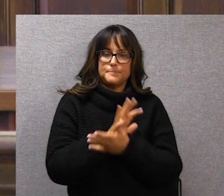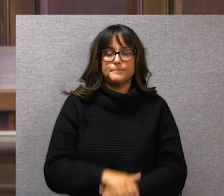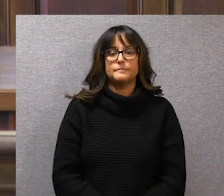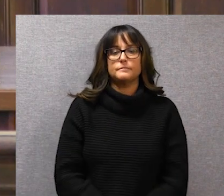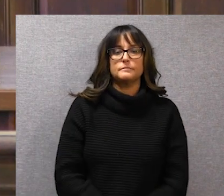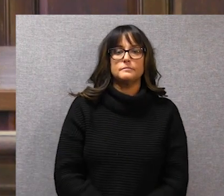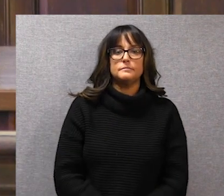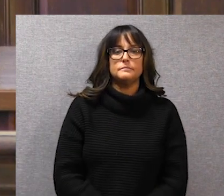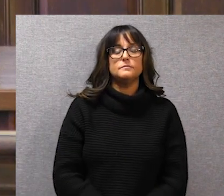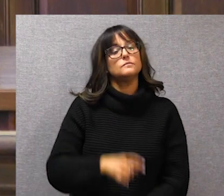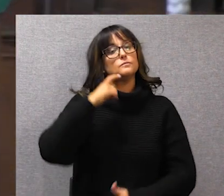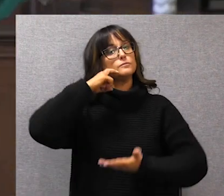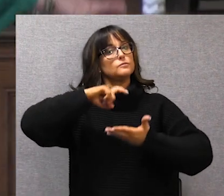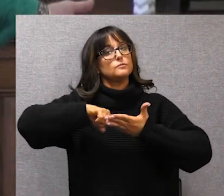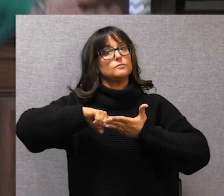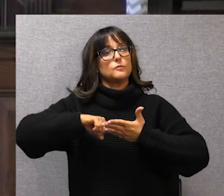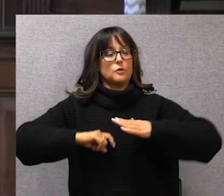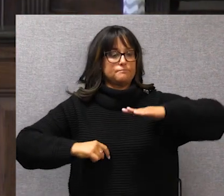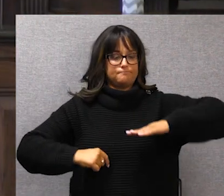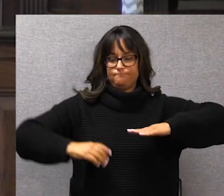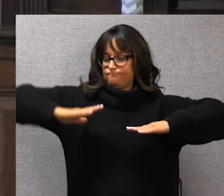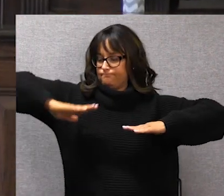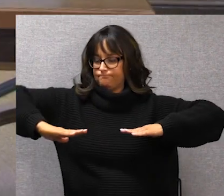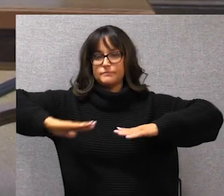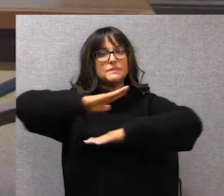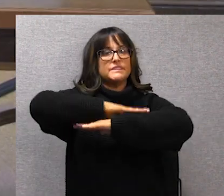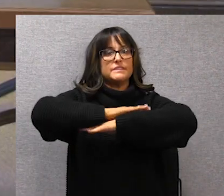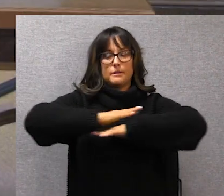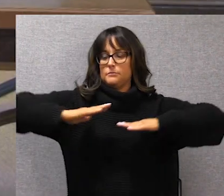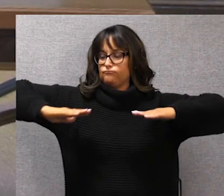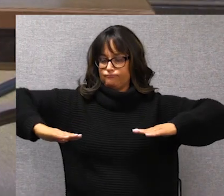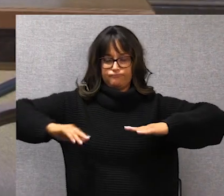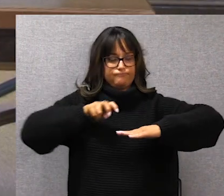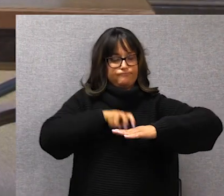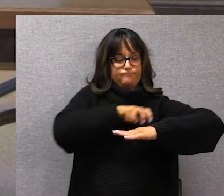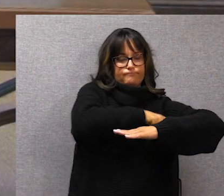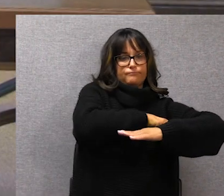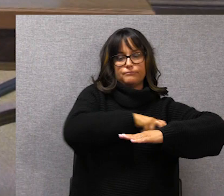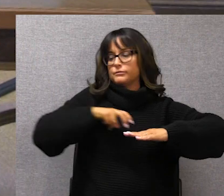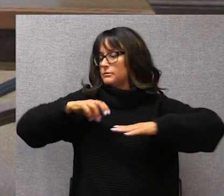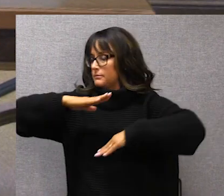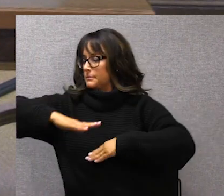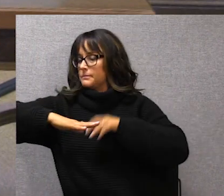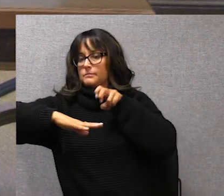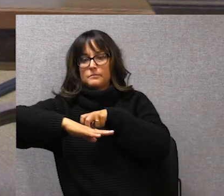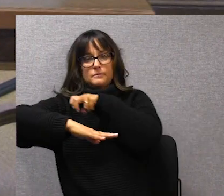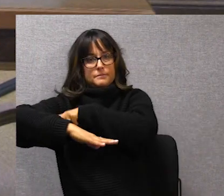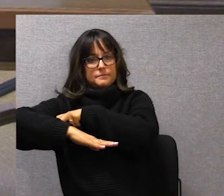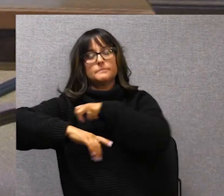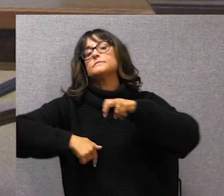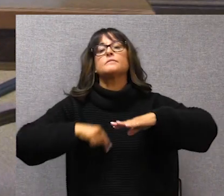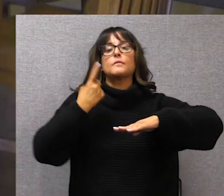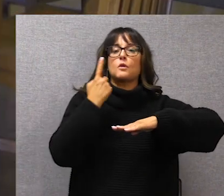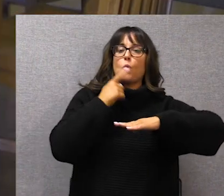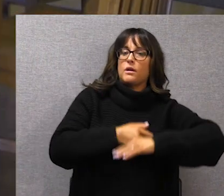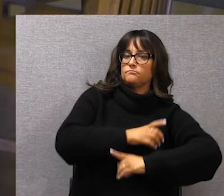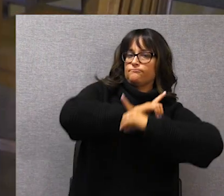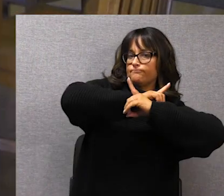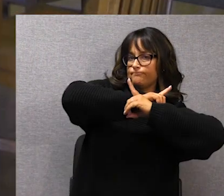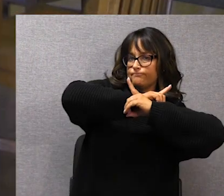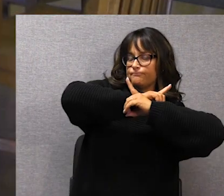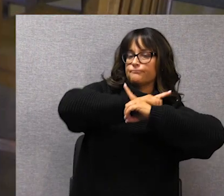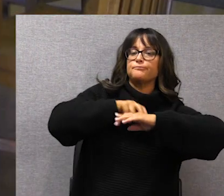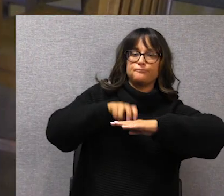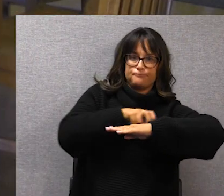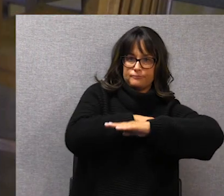2 tables with chairs on each side of a podium. One of the tables will house the defense, his or her lawyer, and